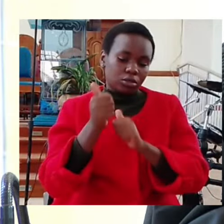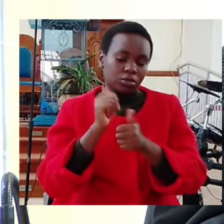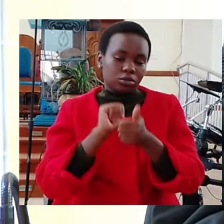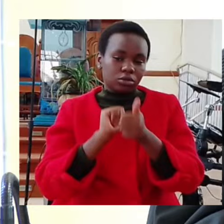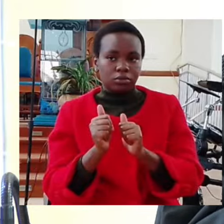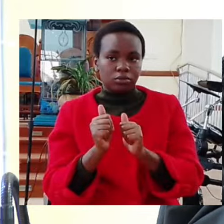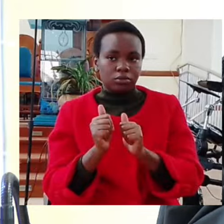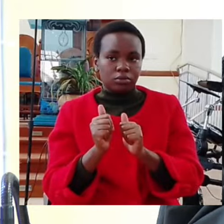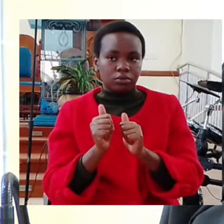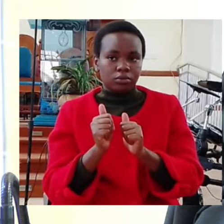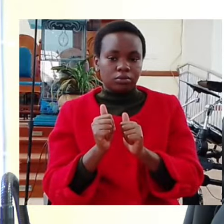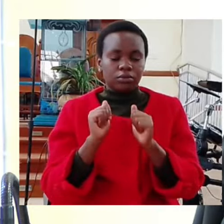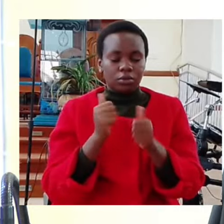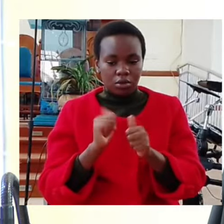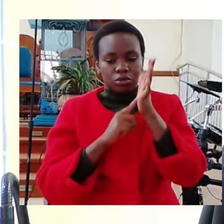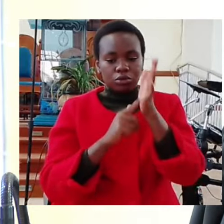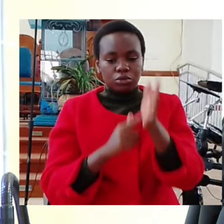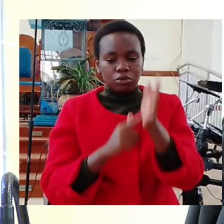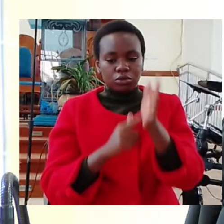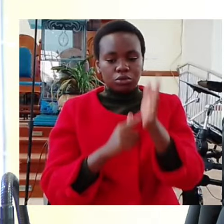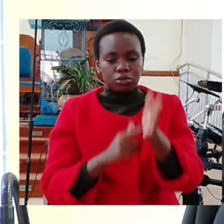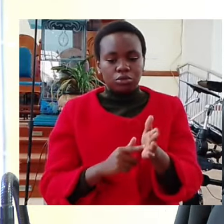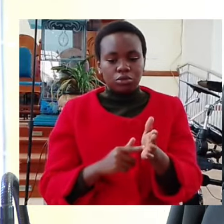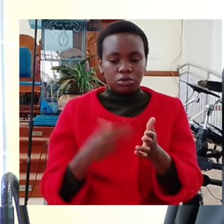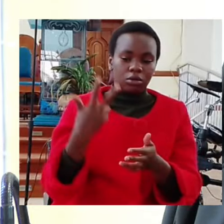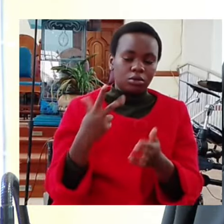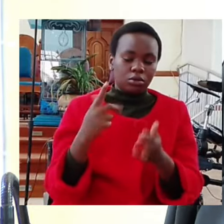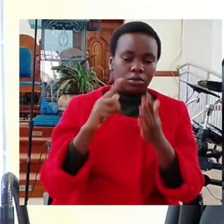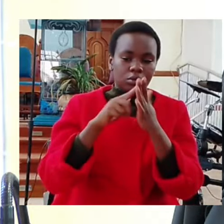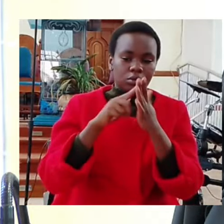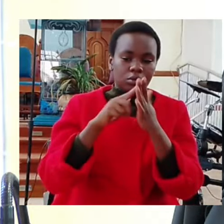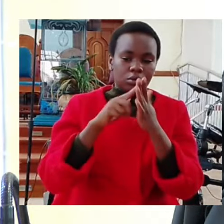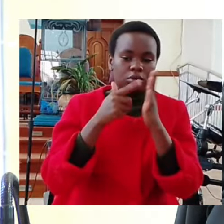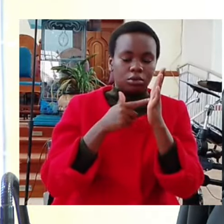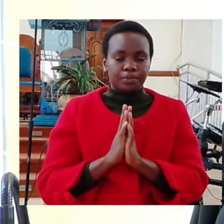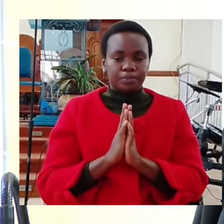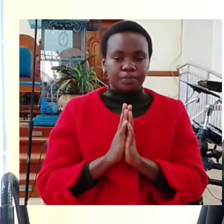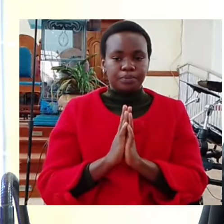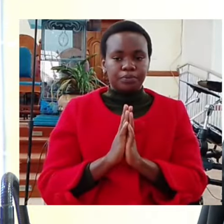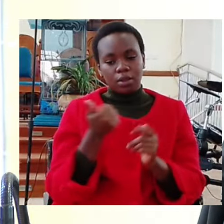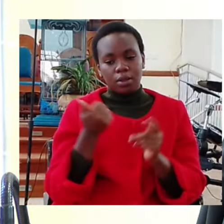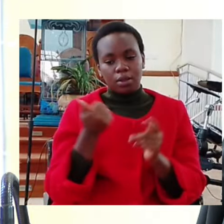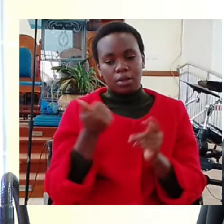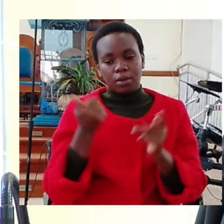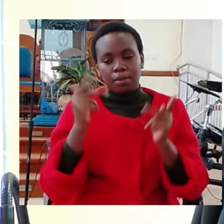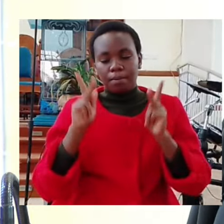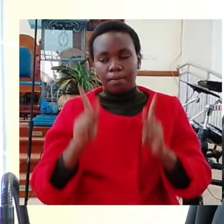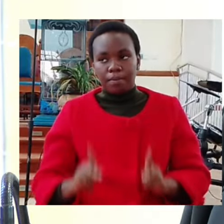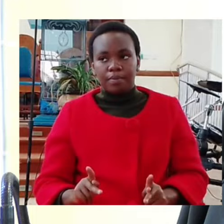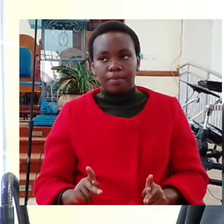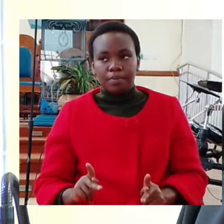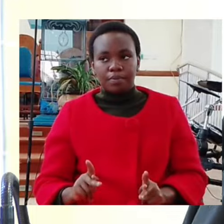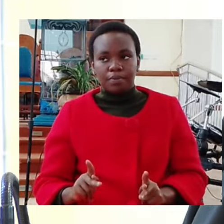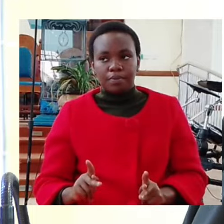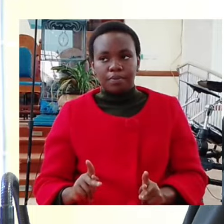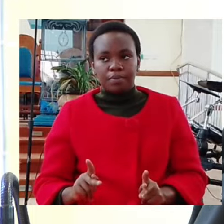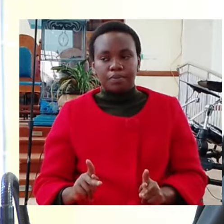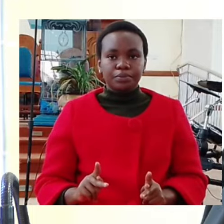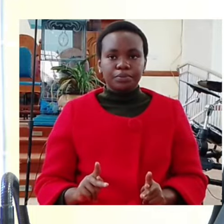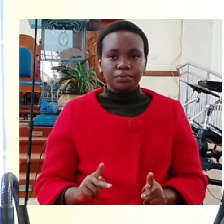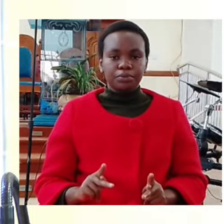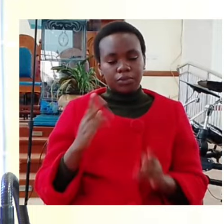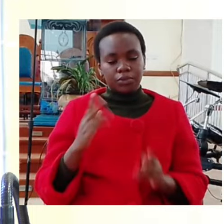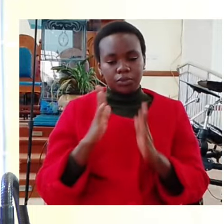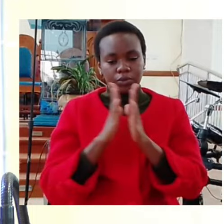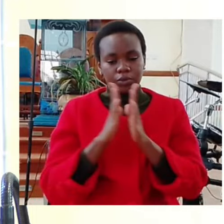our actions lead us to the third point, which is prayer. Pray for one another. Do you pray for other